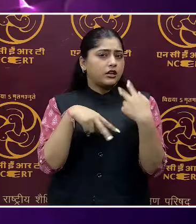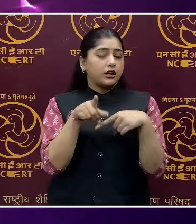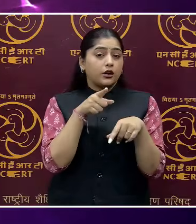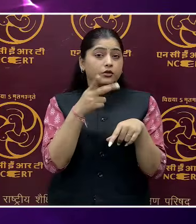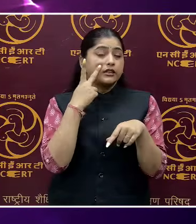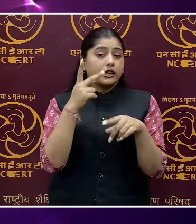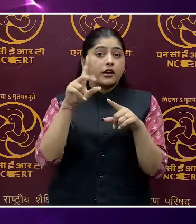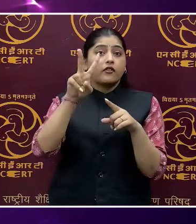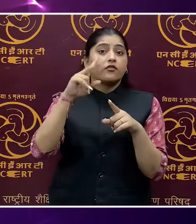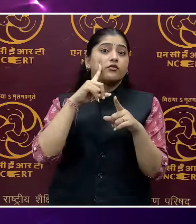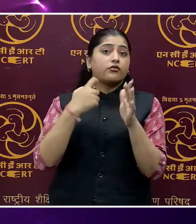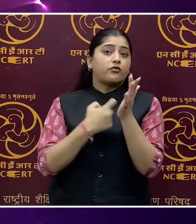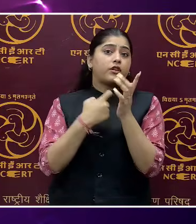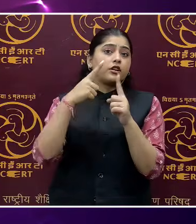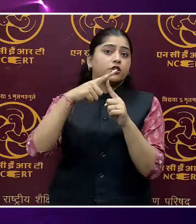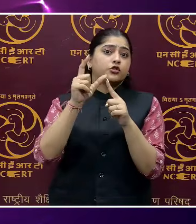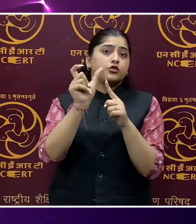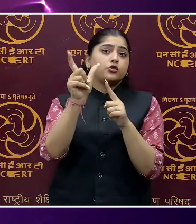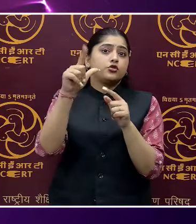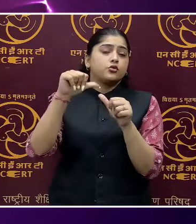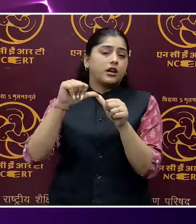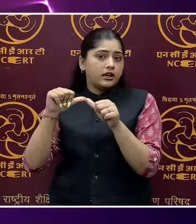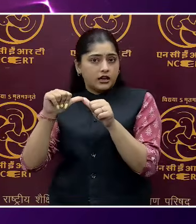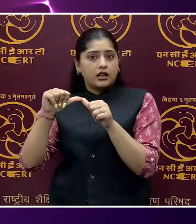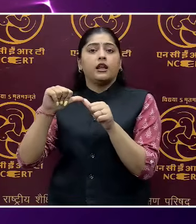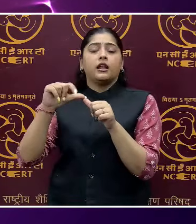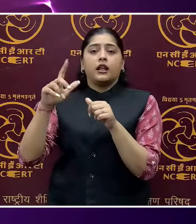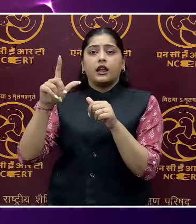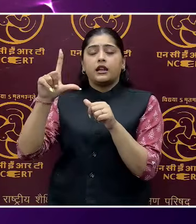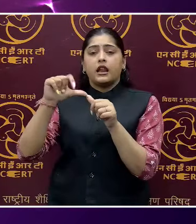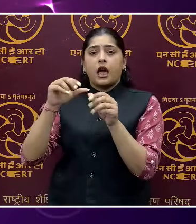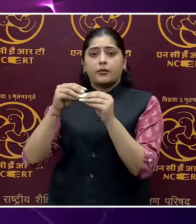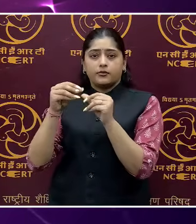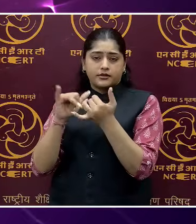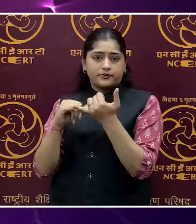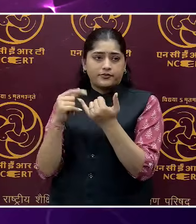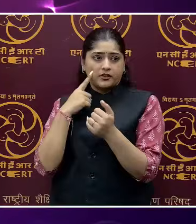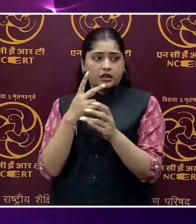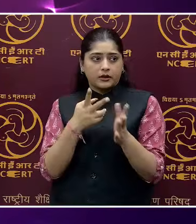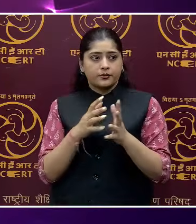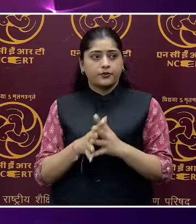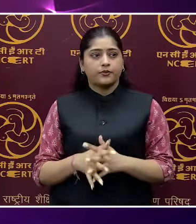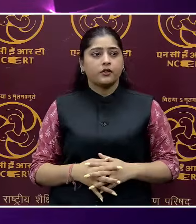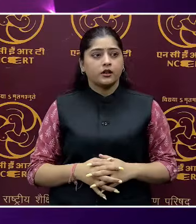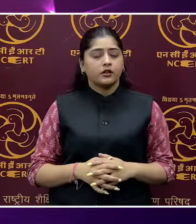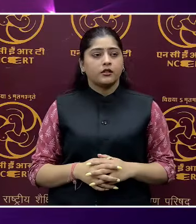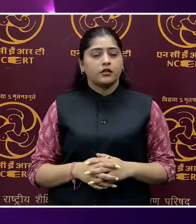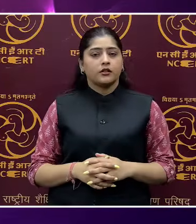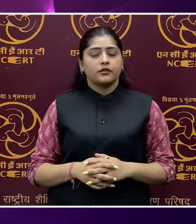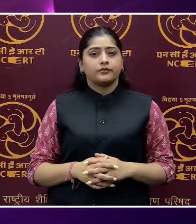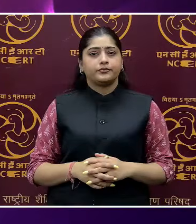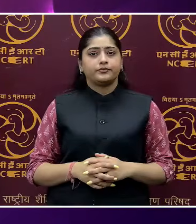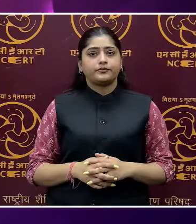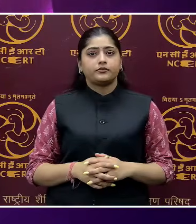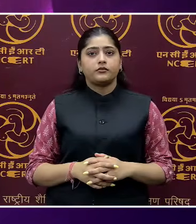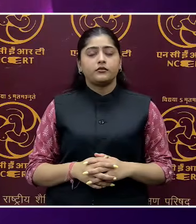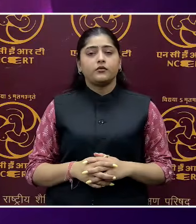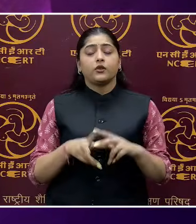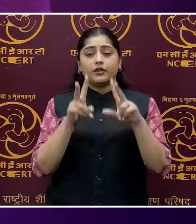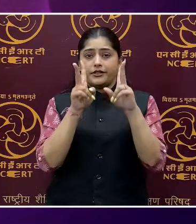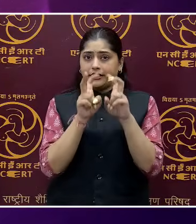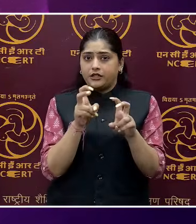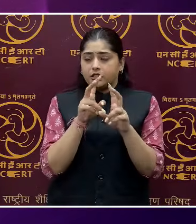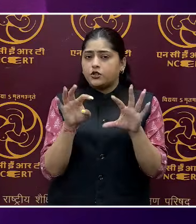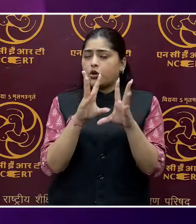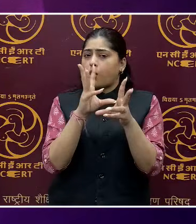labs. It will lend to the page of virtual labs. Here about the virtual labs, laboratory work